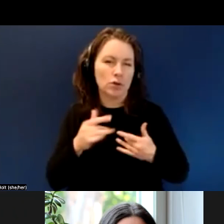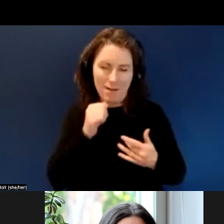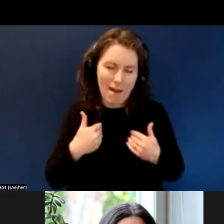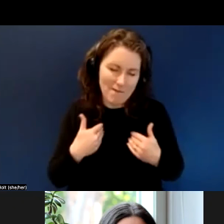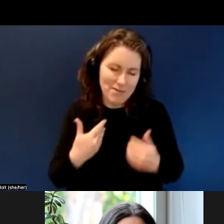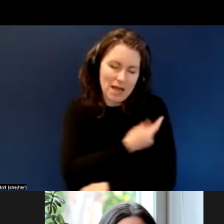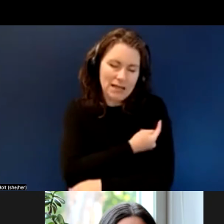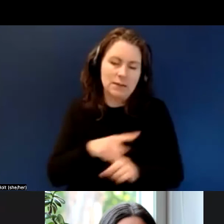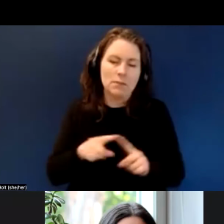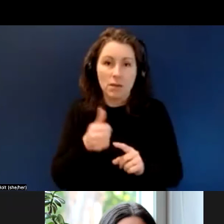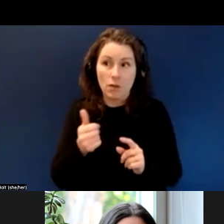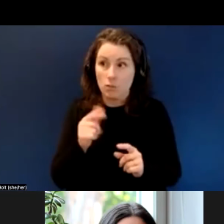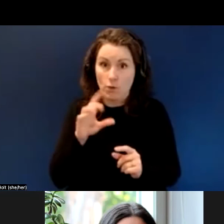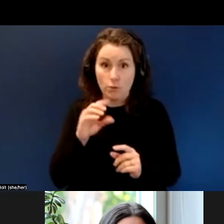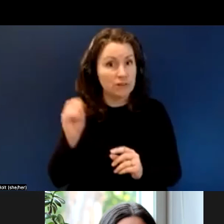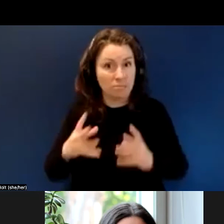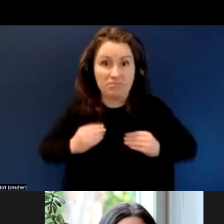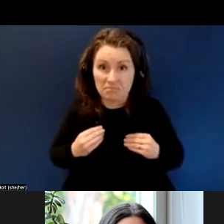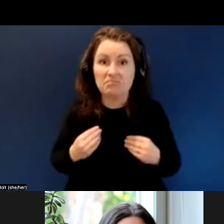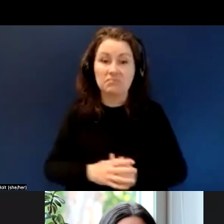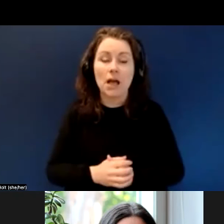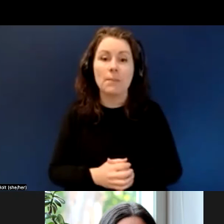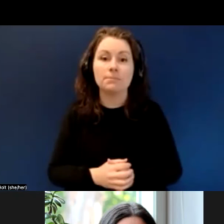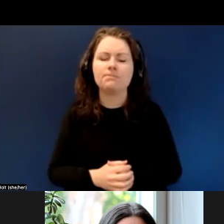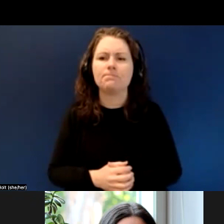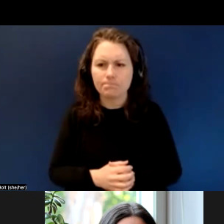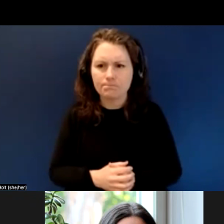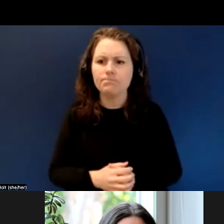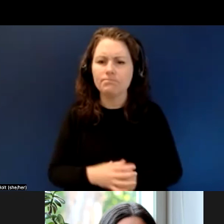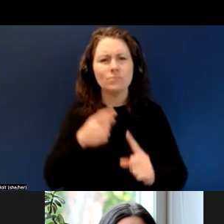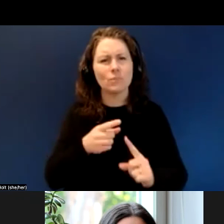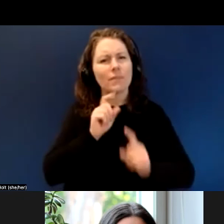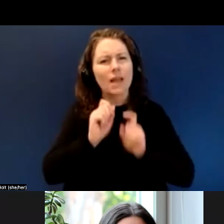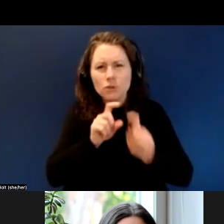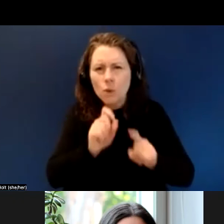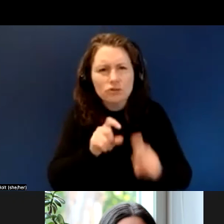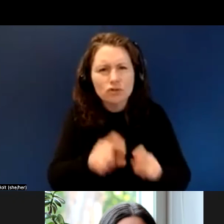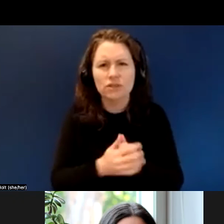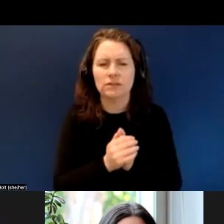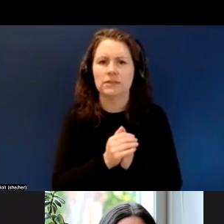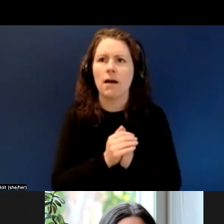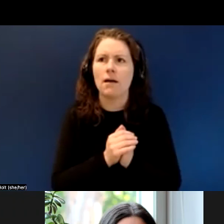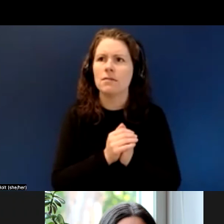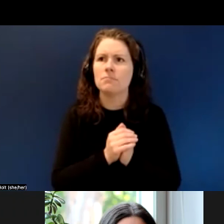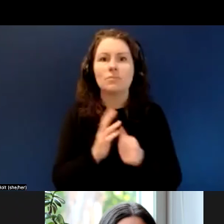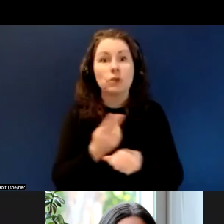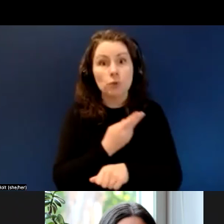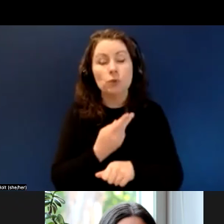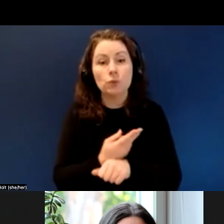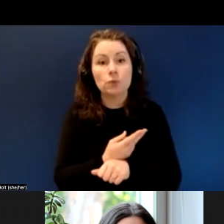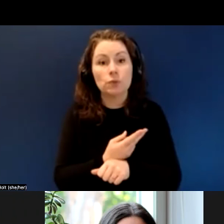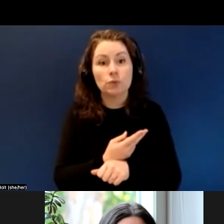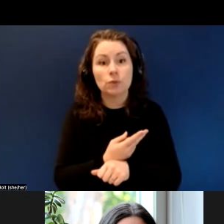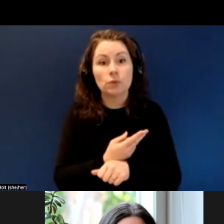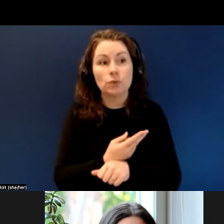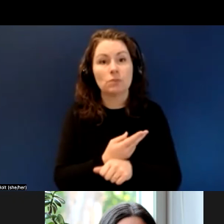getting vaccinated otherwise. So I think that the point about, asking questions and certainly using,